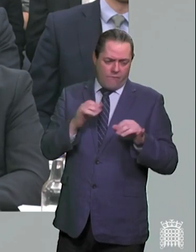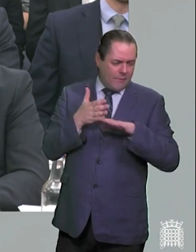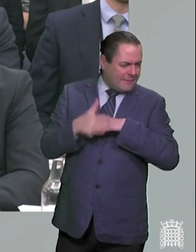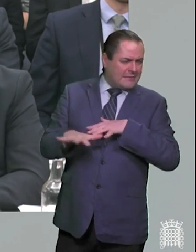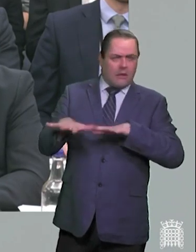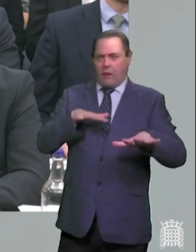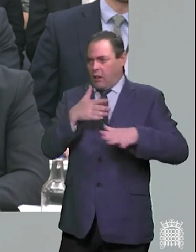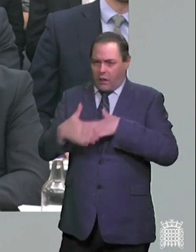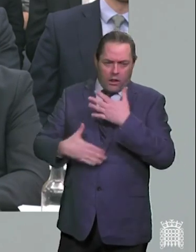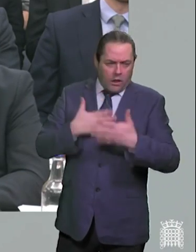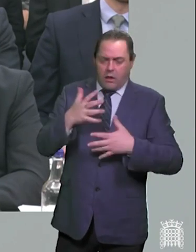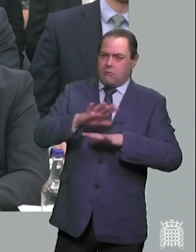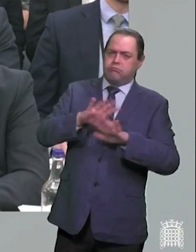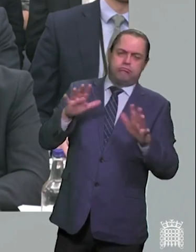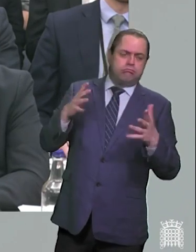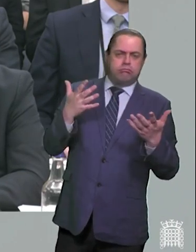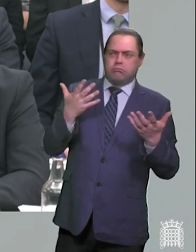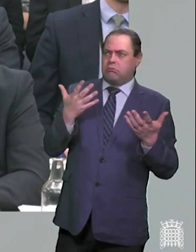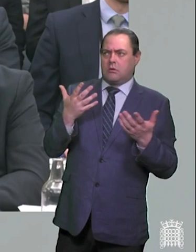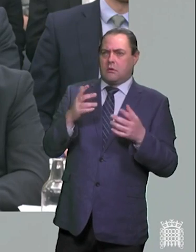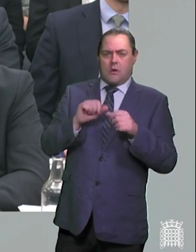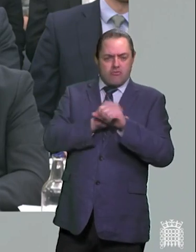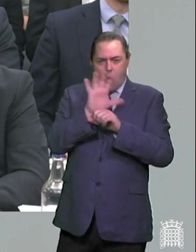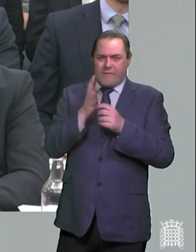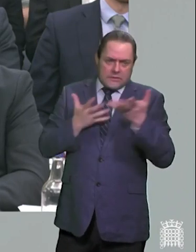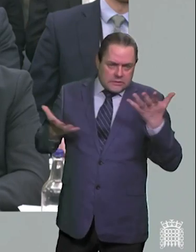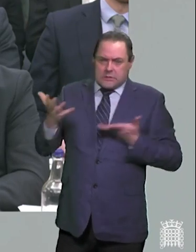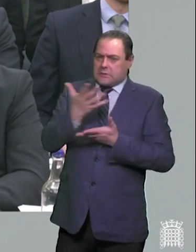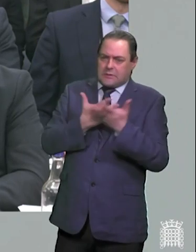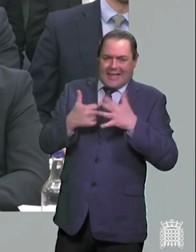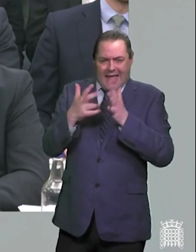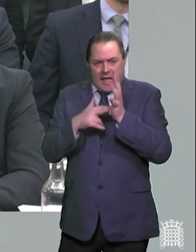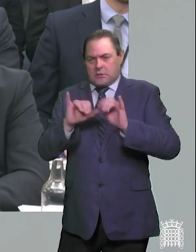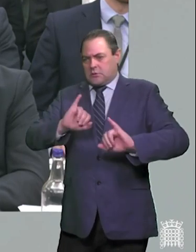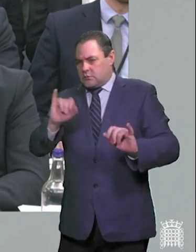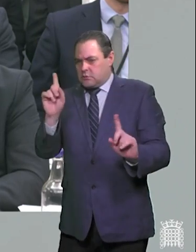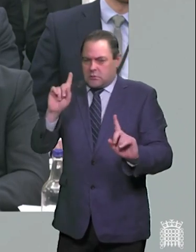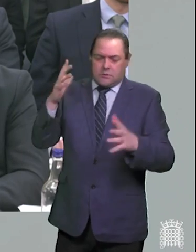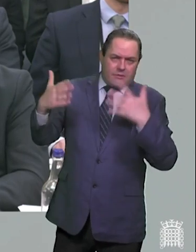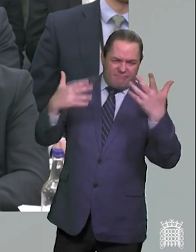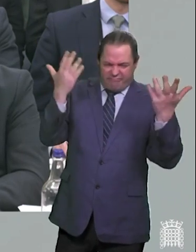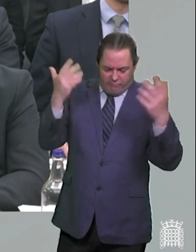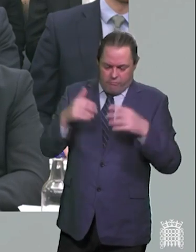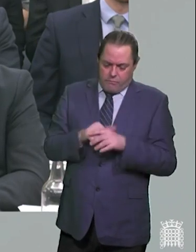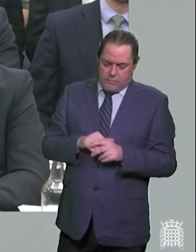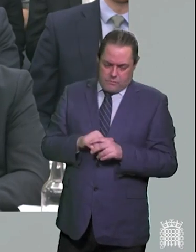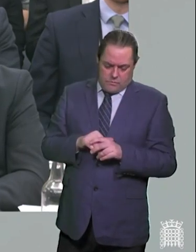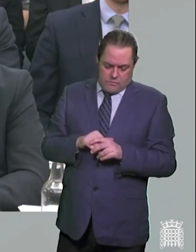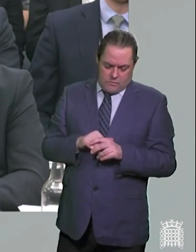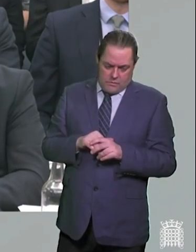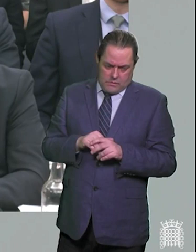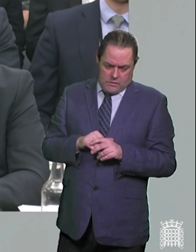difficult evening, and we'd had a long COVID-0 to discuss what to do with the Kent variant.